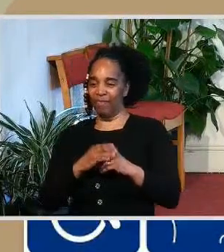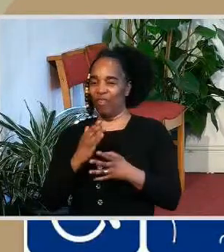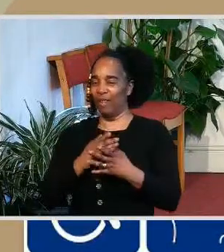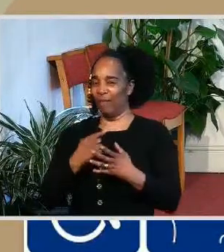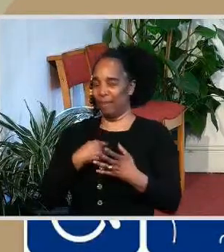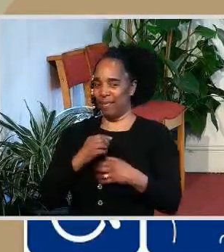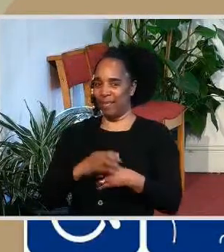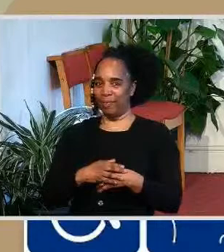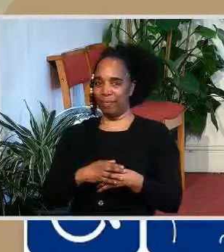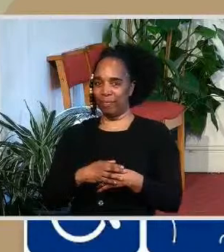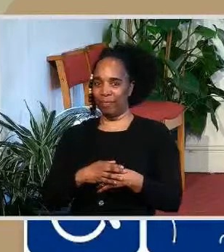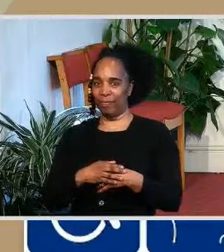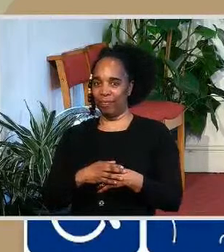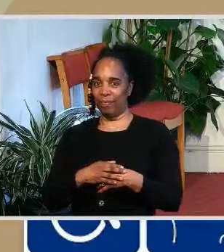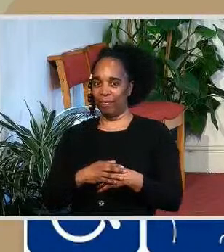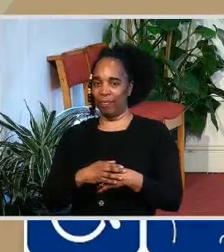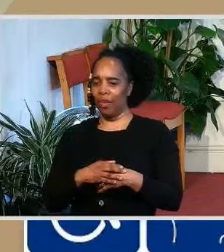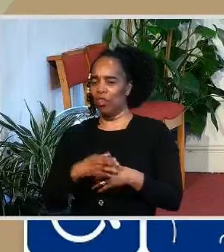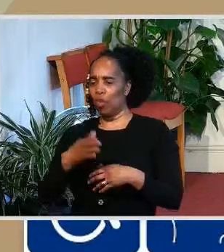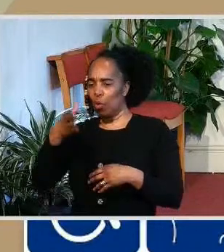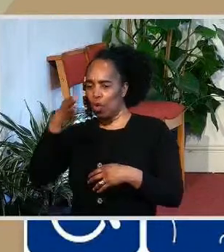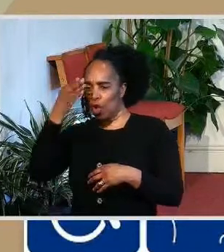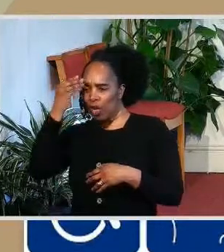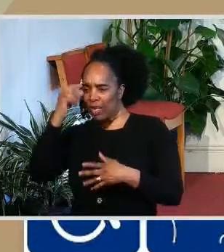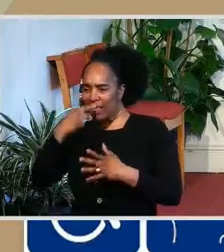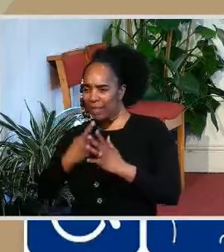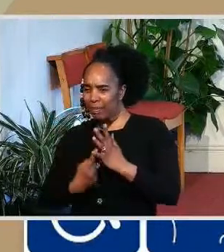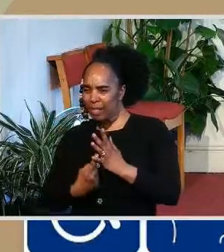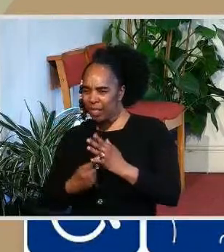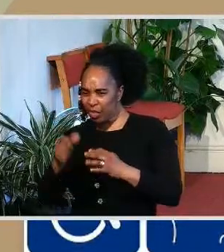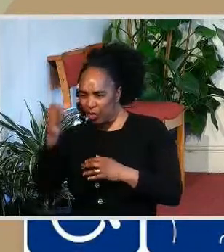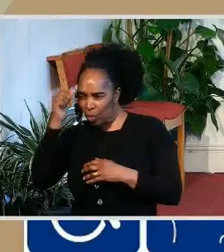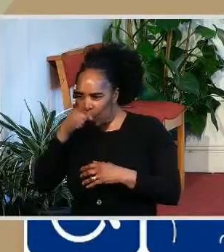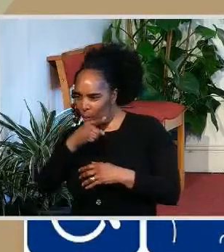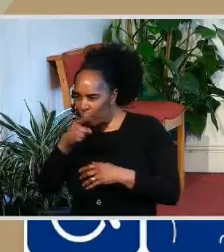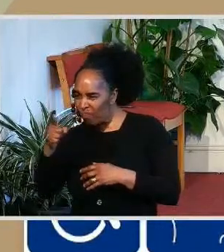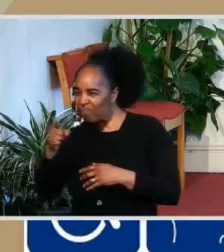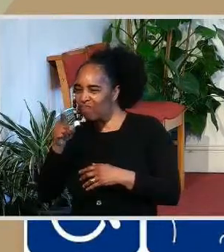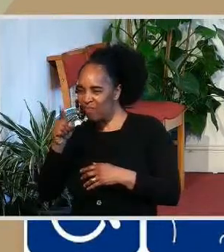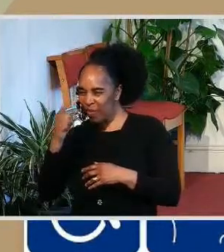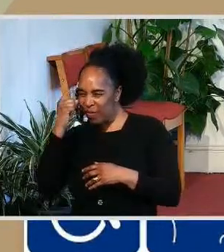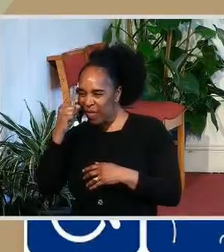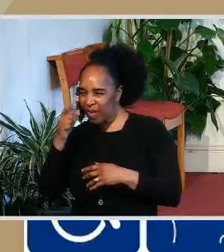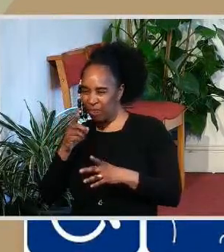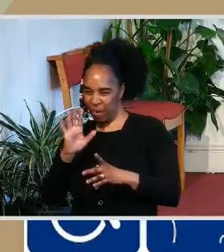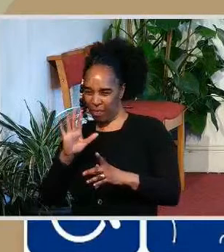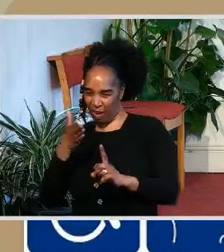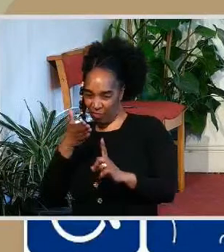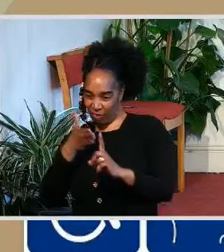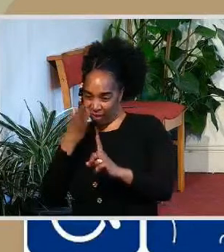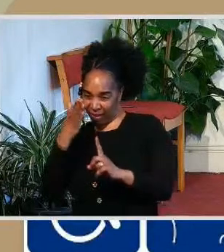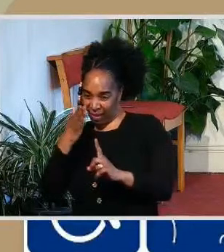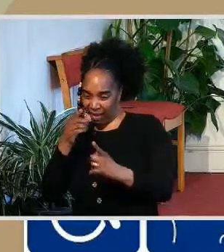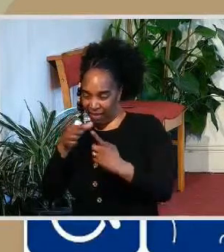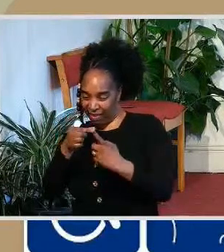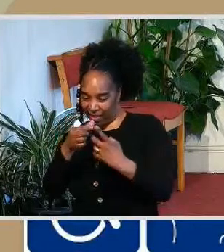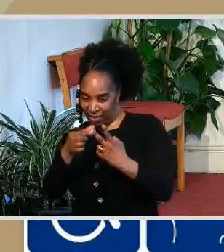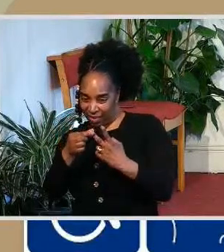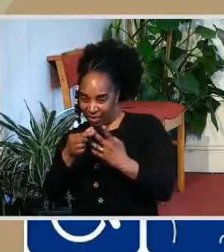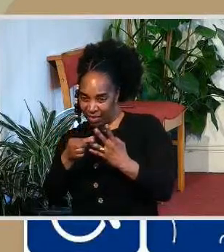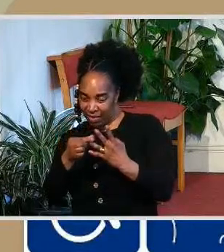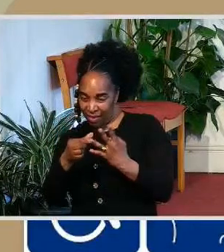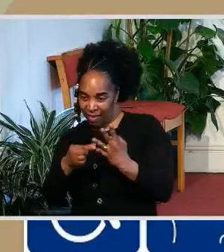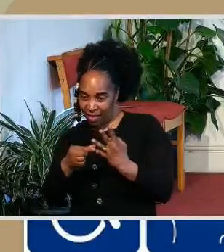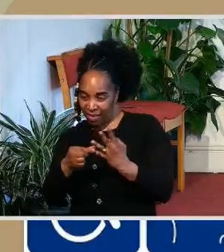you think you know what a learning disability is because you might recognize the physical symptoms